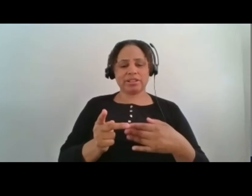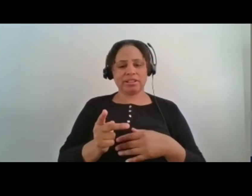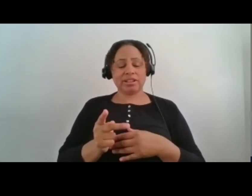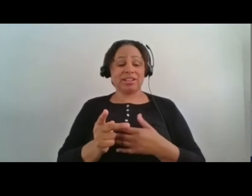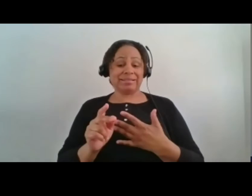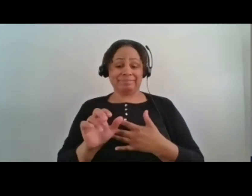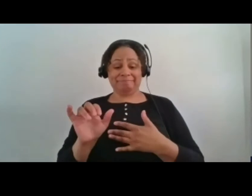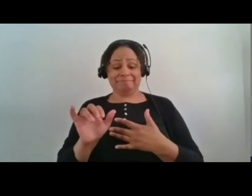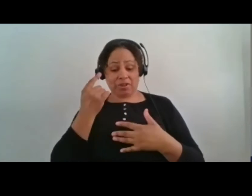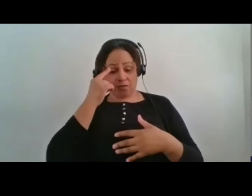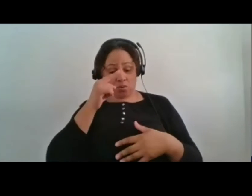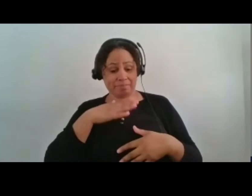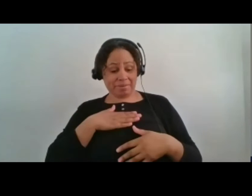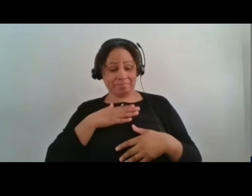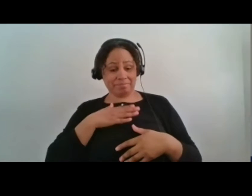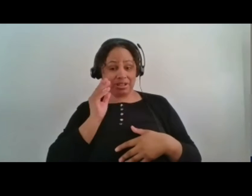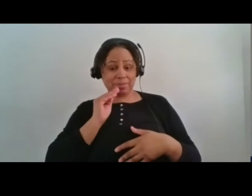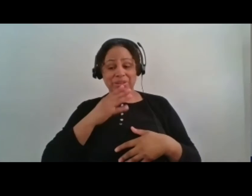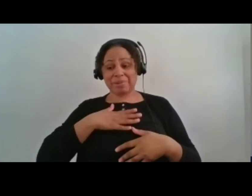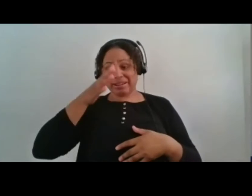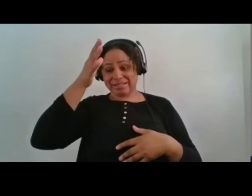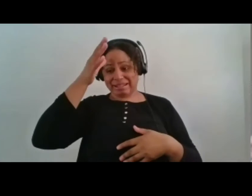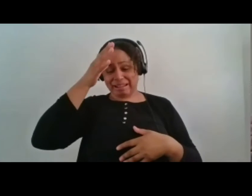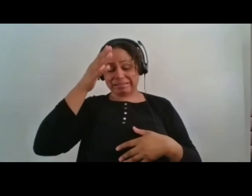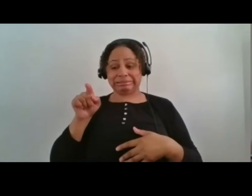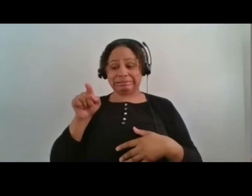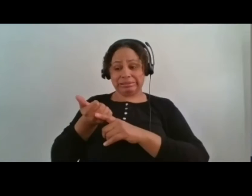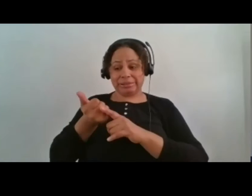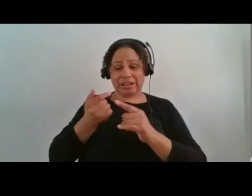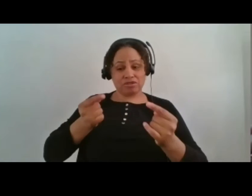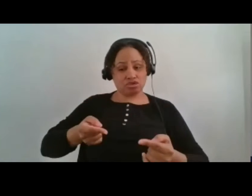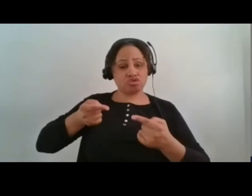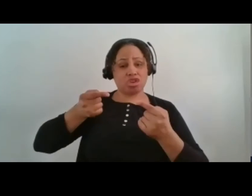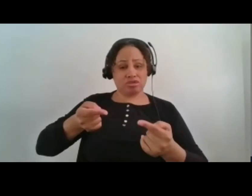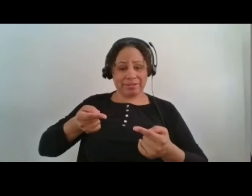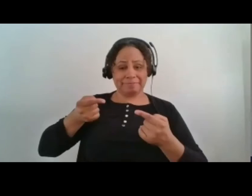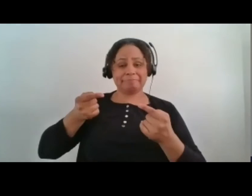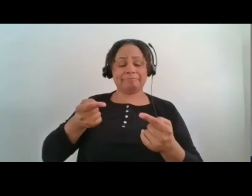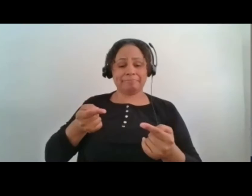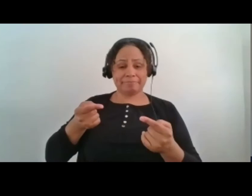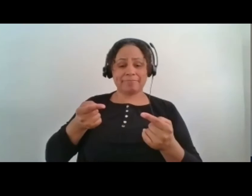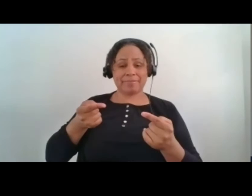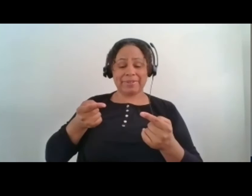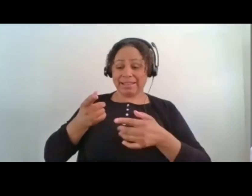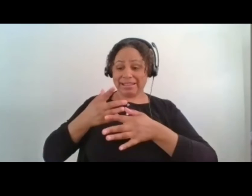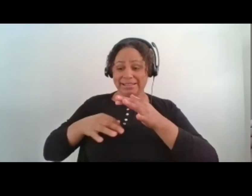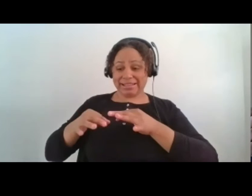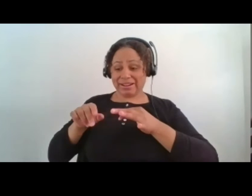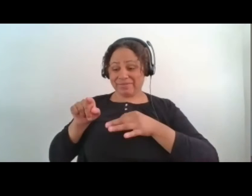where some of the struggles are he would, instead of urinating properly, he